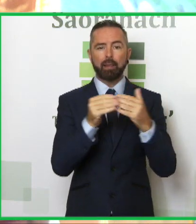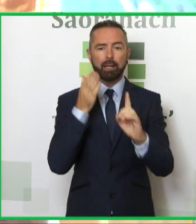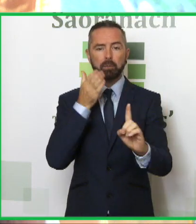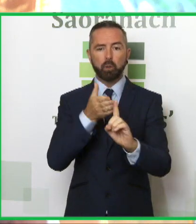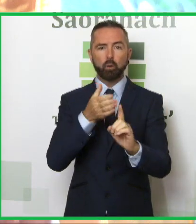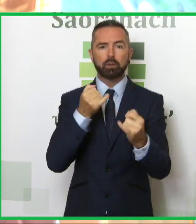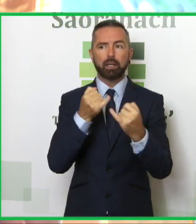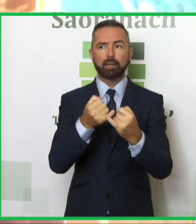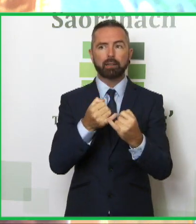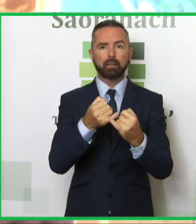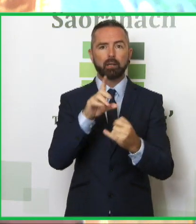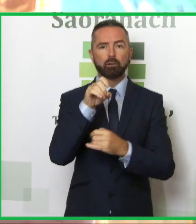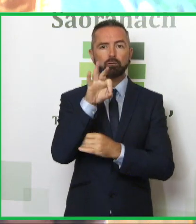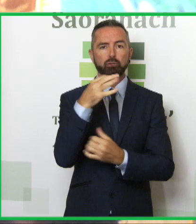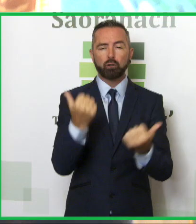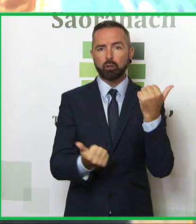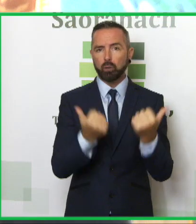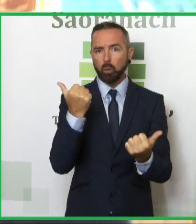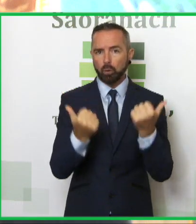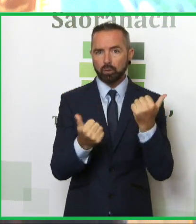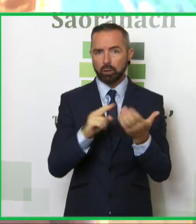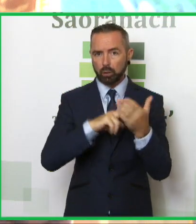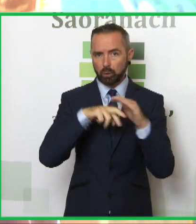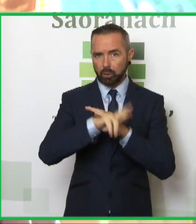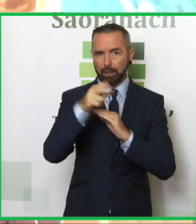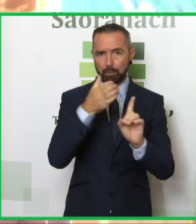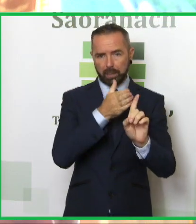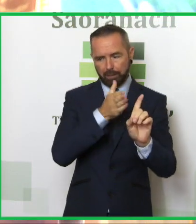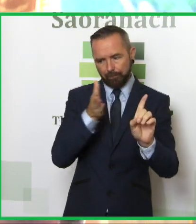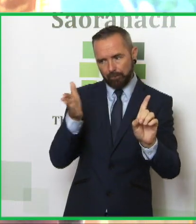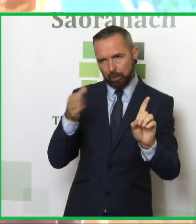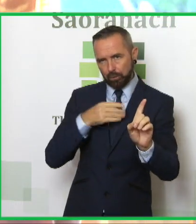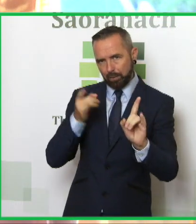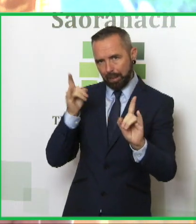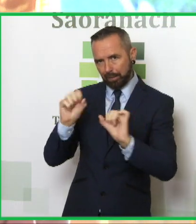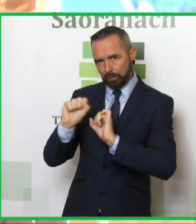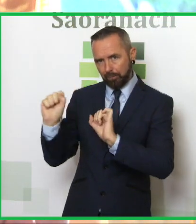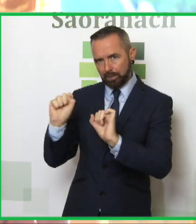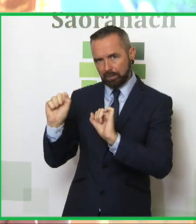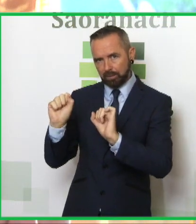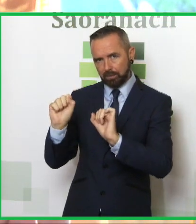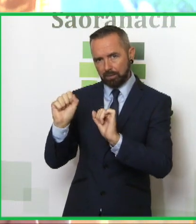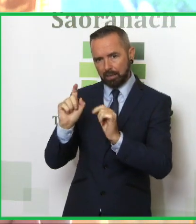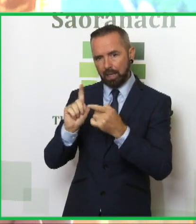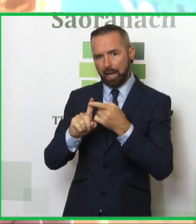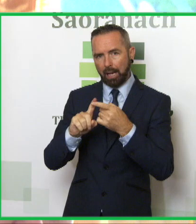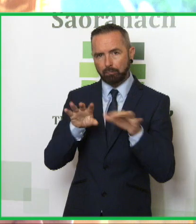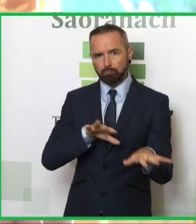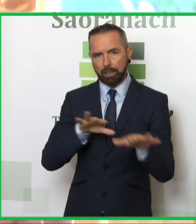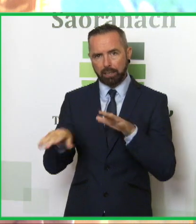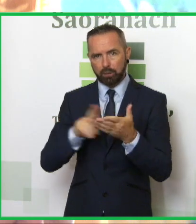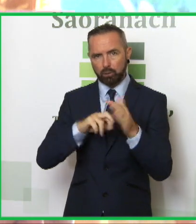drugs court, where problematic drug users can then be diverted to health services and recreational users can be